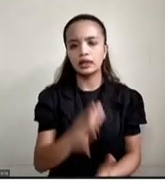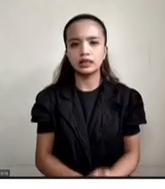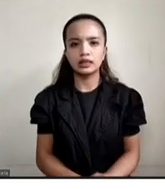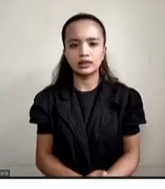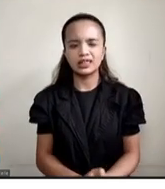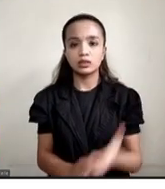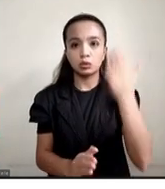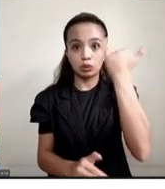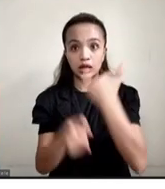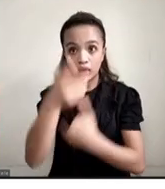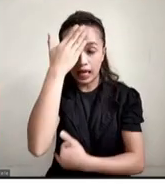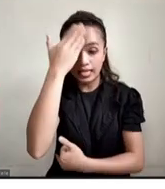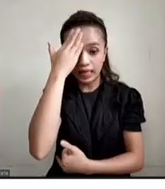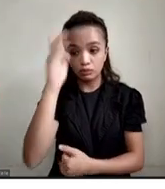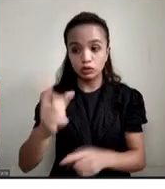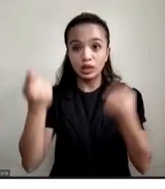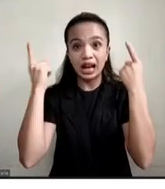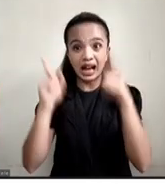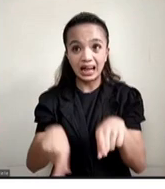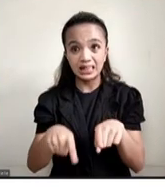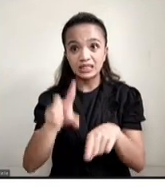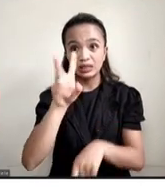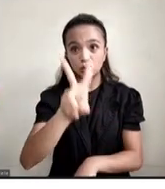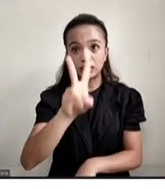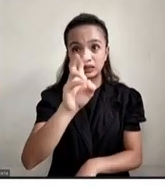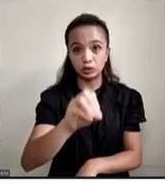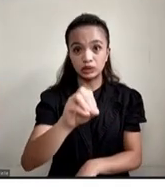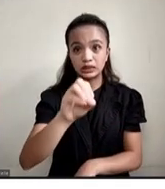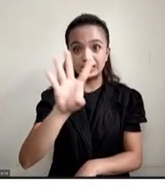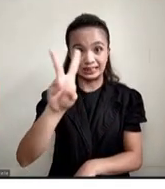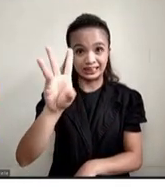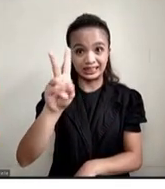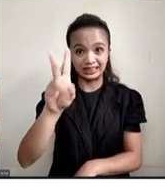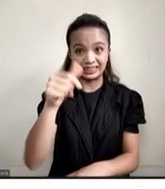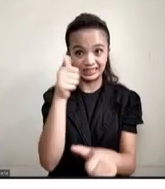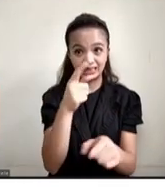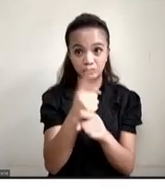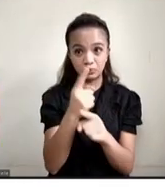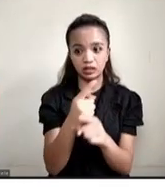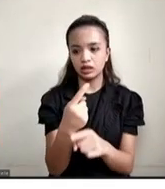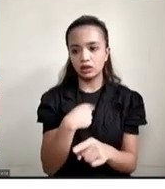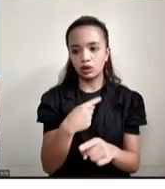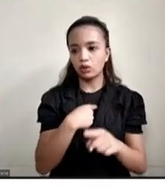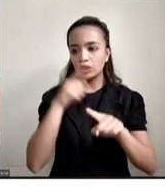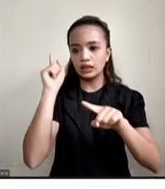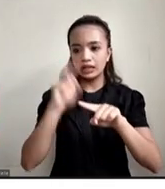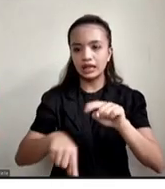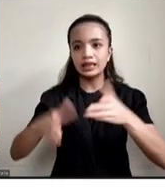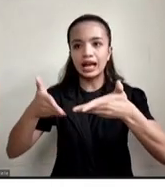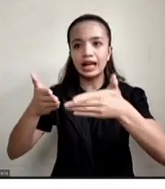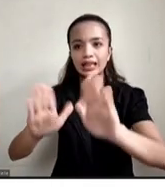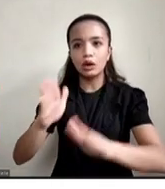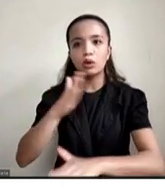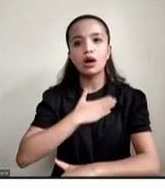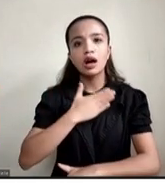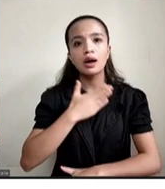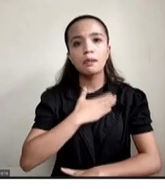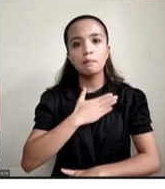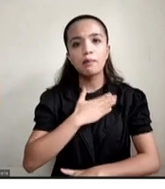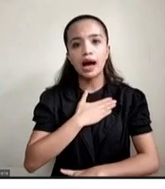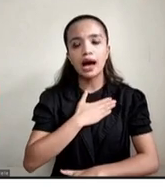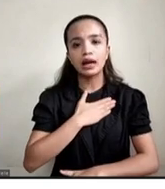what happened with us dun sa 2016. I cannot let my kids go through that